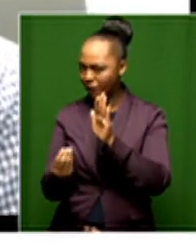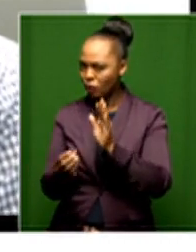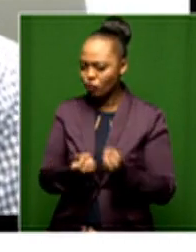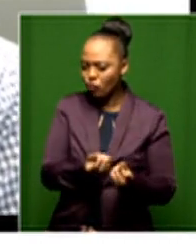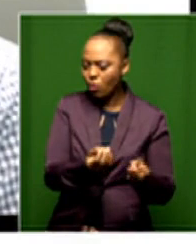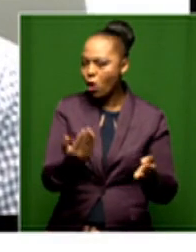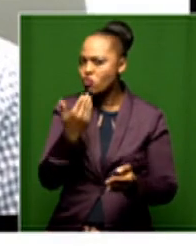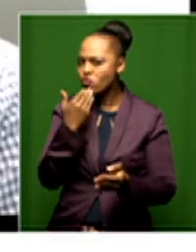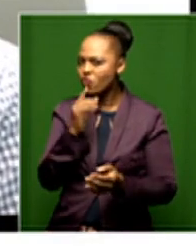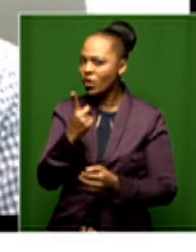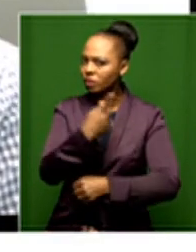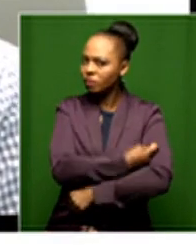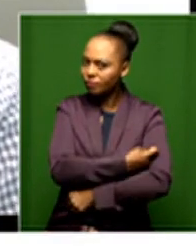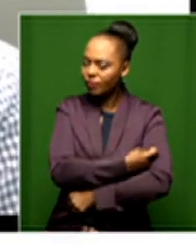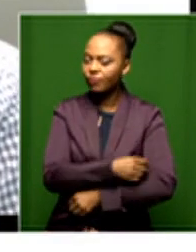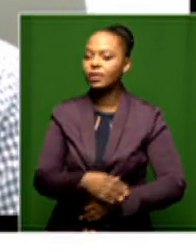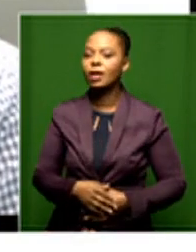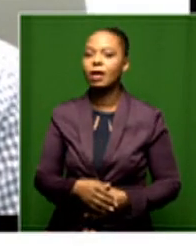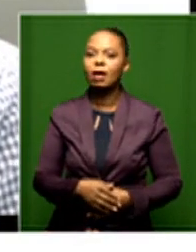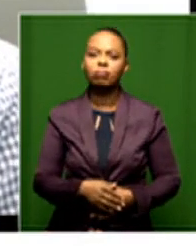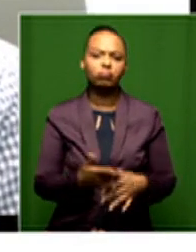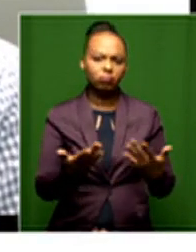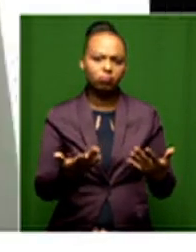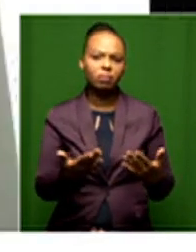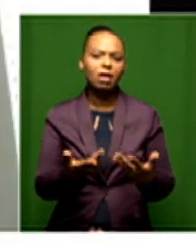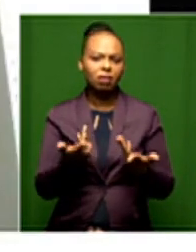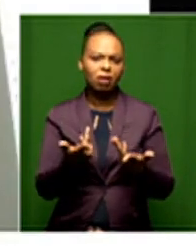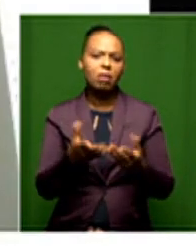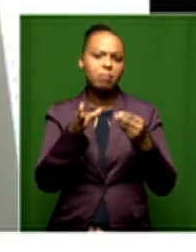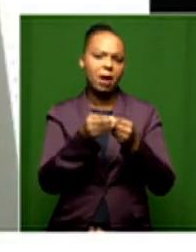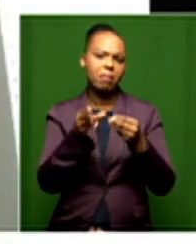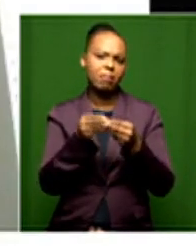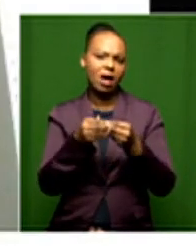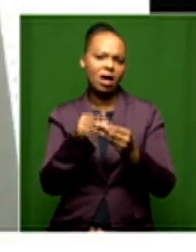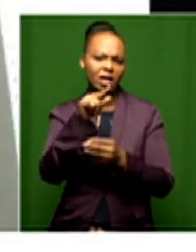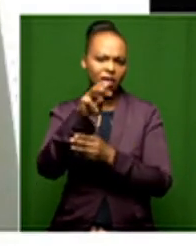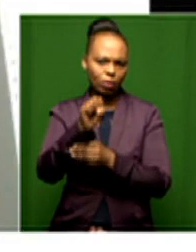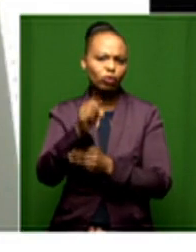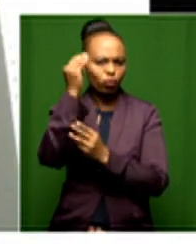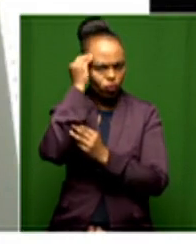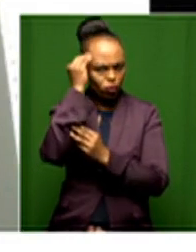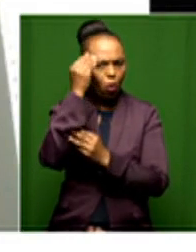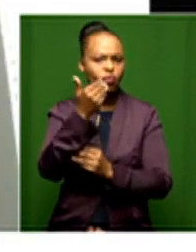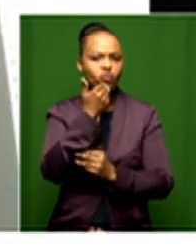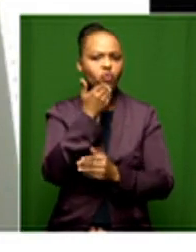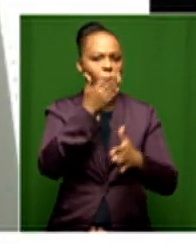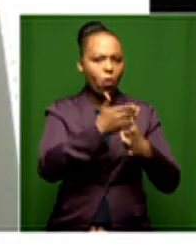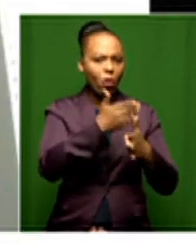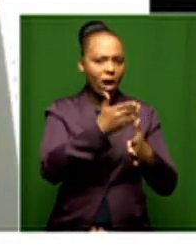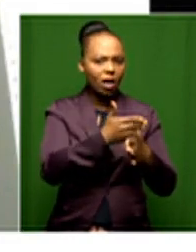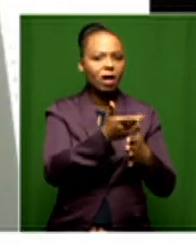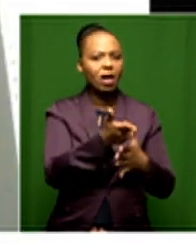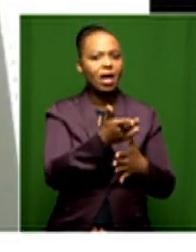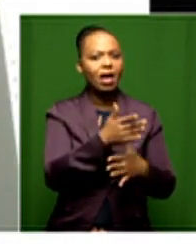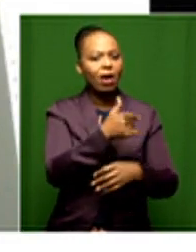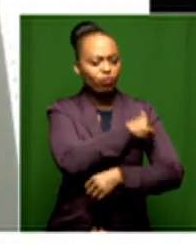Well, I mean, on our membership database, we know who are working in the healthcare sector. We also know who works in the